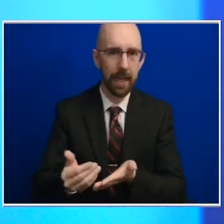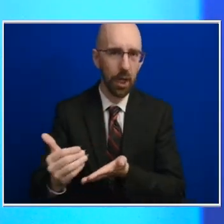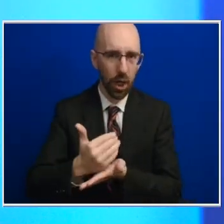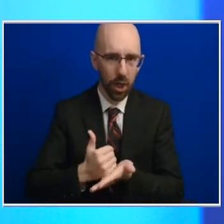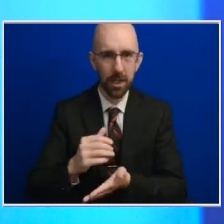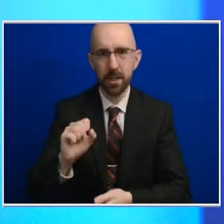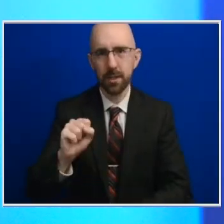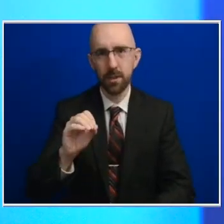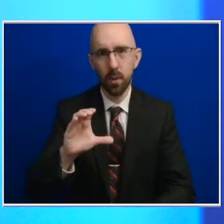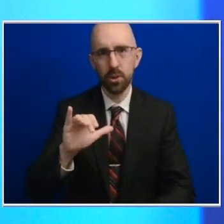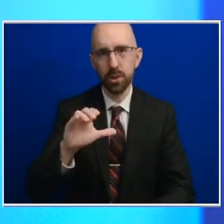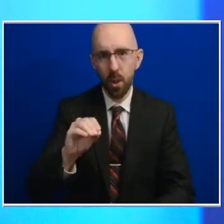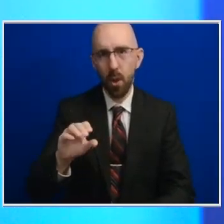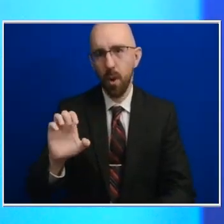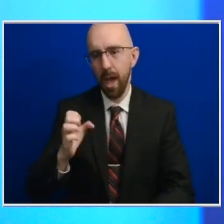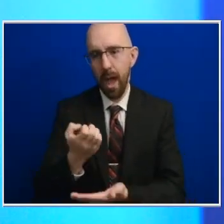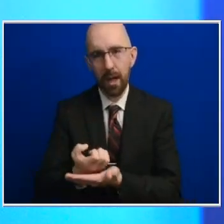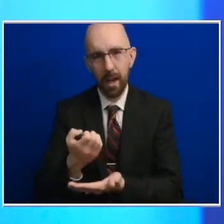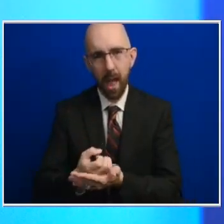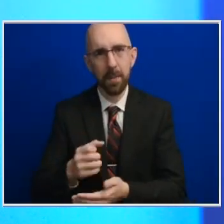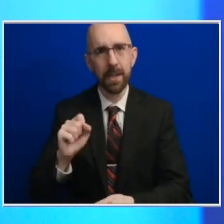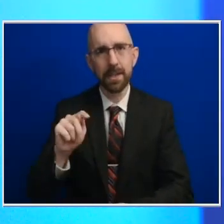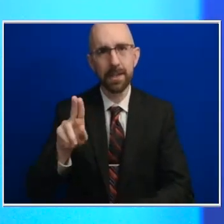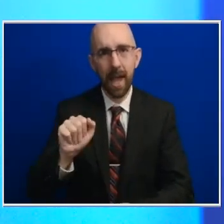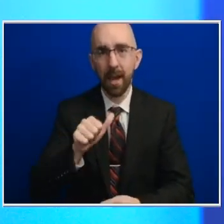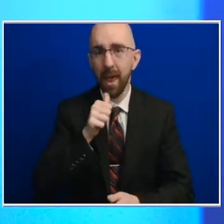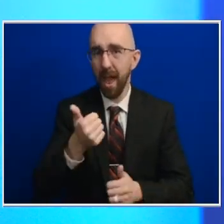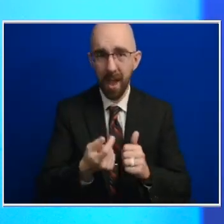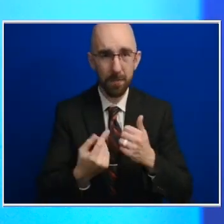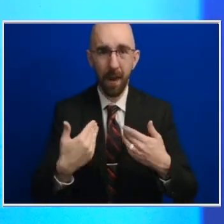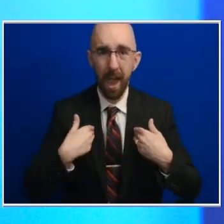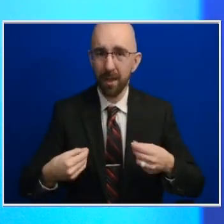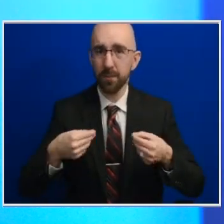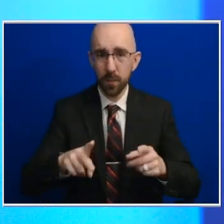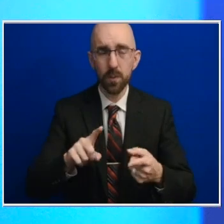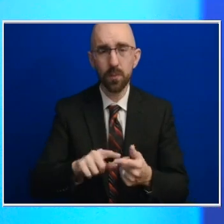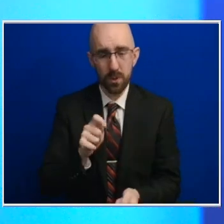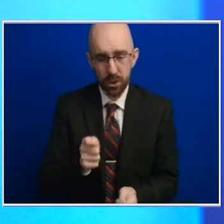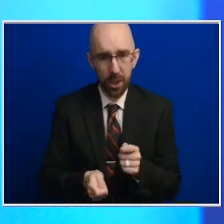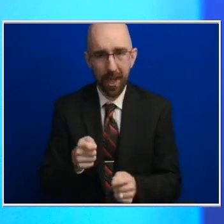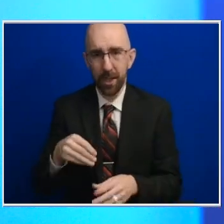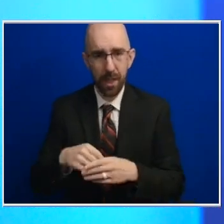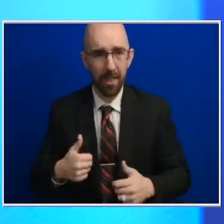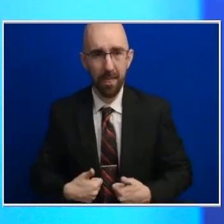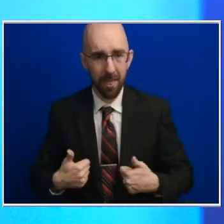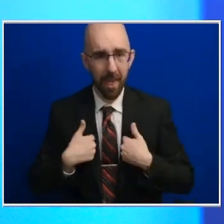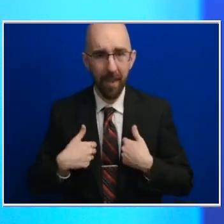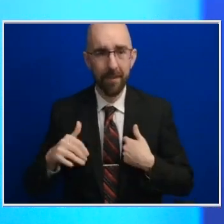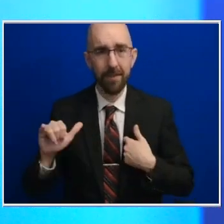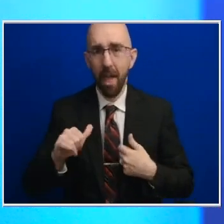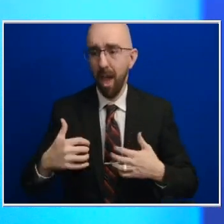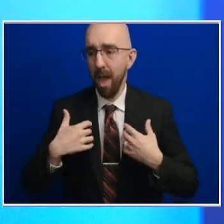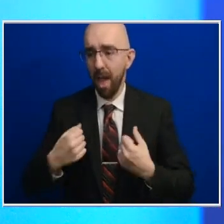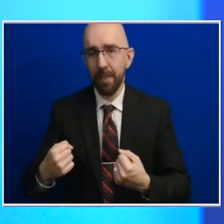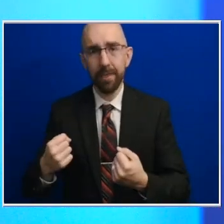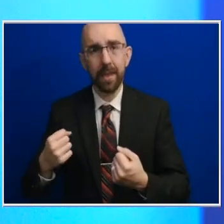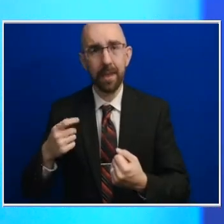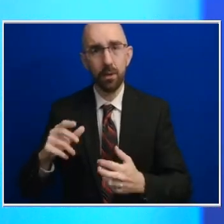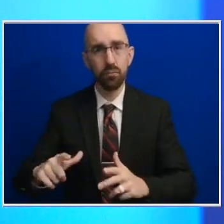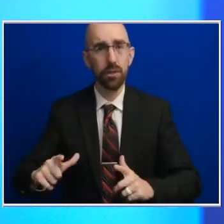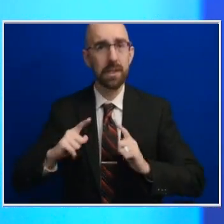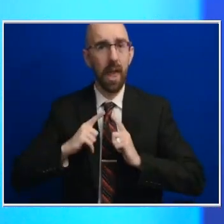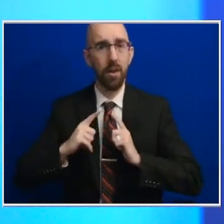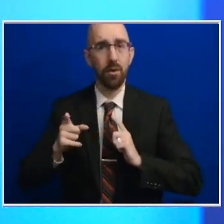Okay, and so not everybody is as privileged to be able to make these choices. They look like there's some very healthy retirees in